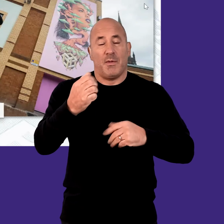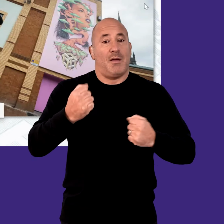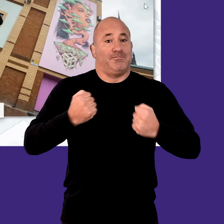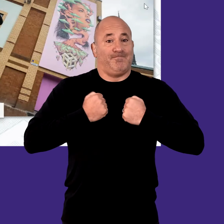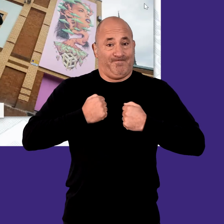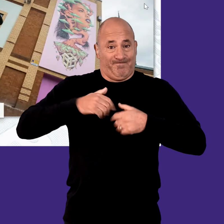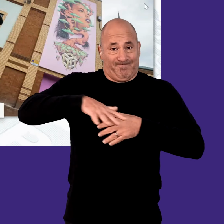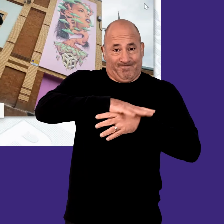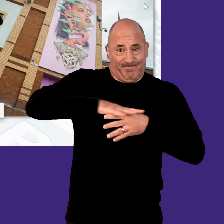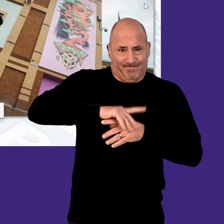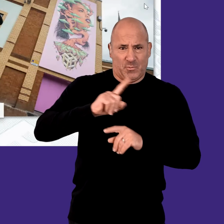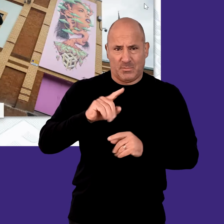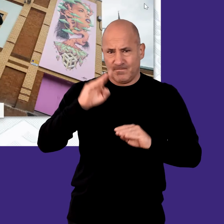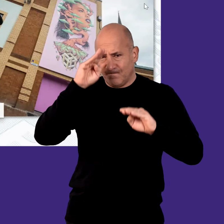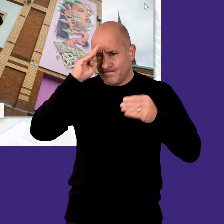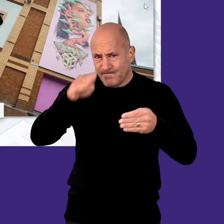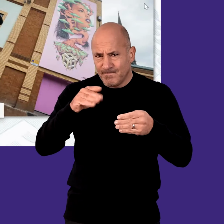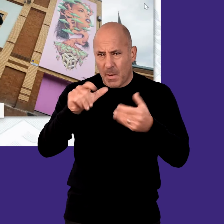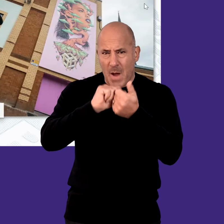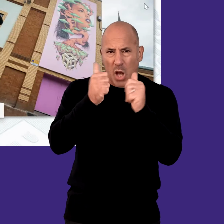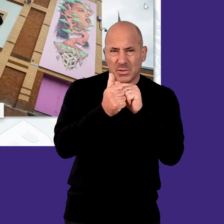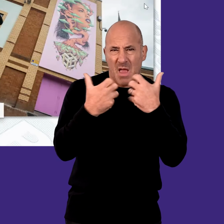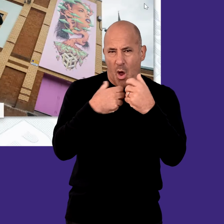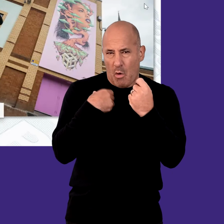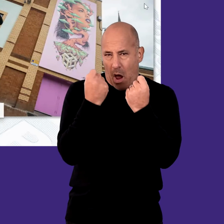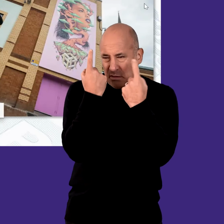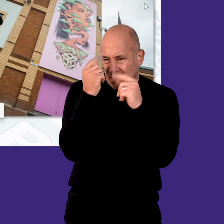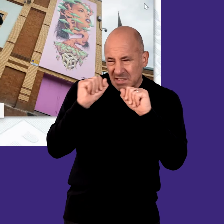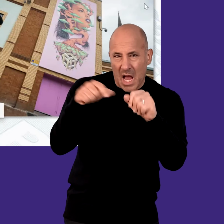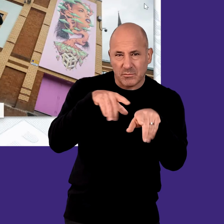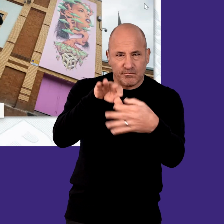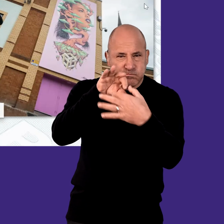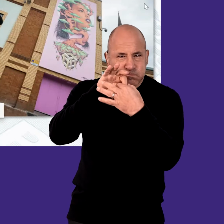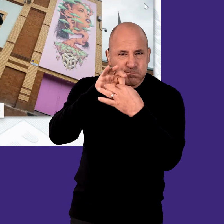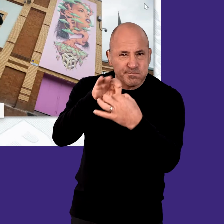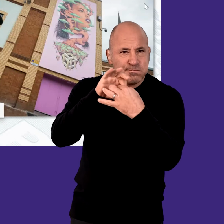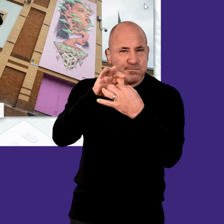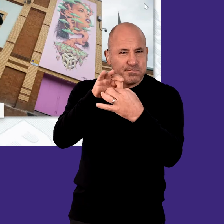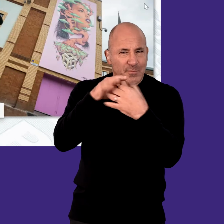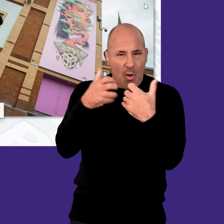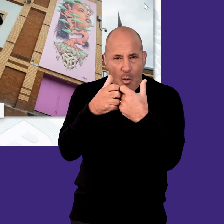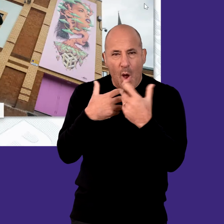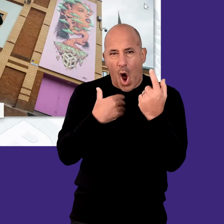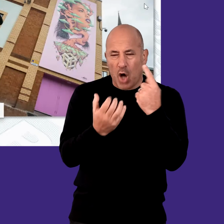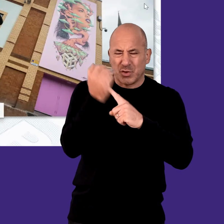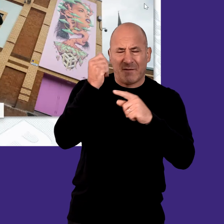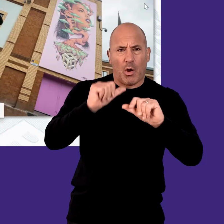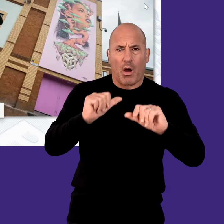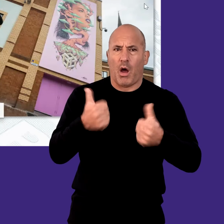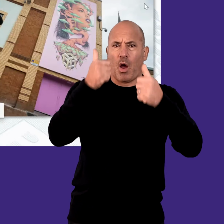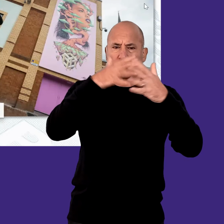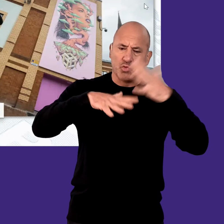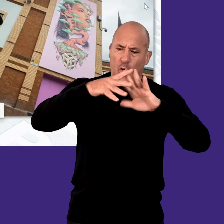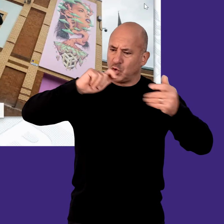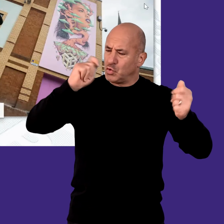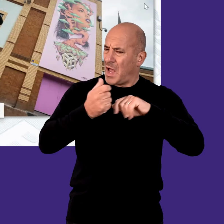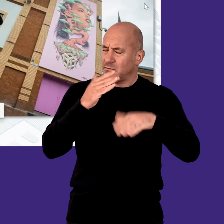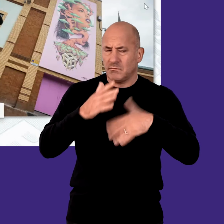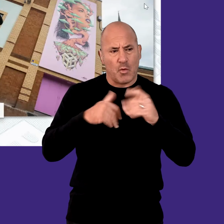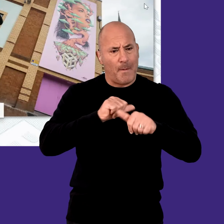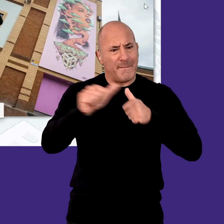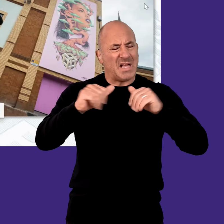happened throughout that year. But my area of business was all about that understanding and building of those partnerships and how we could work together to, as I